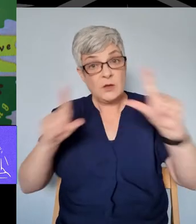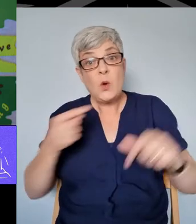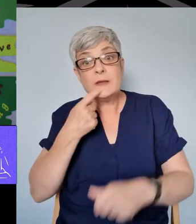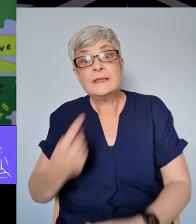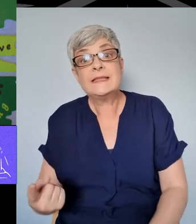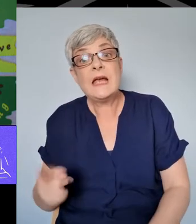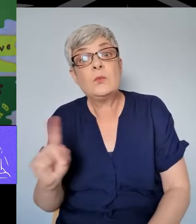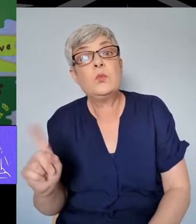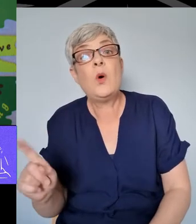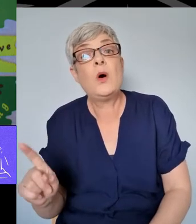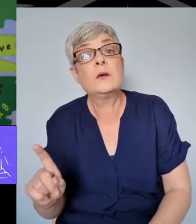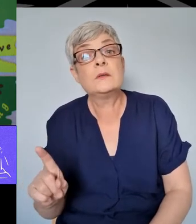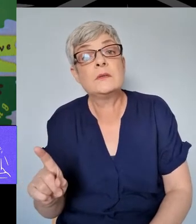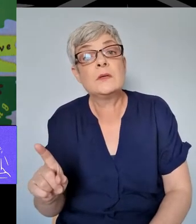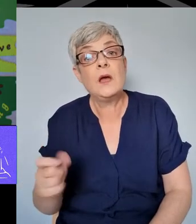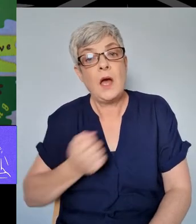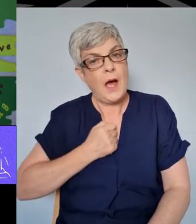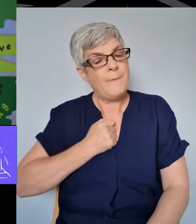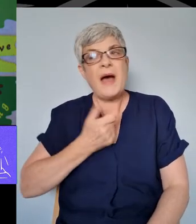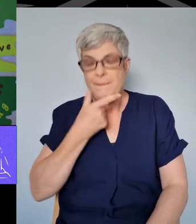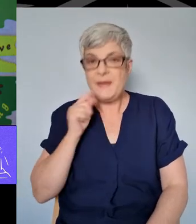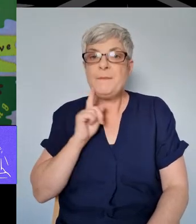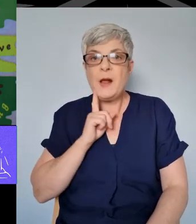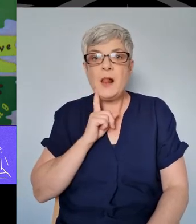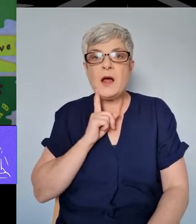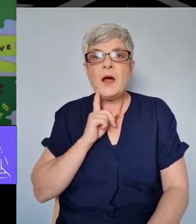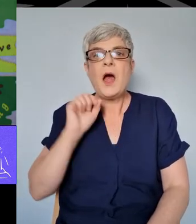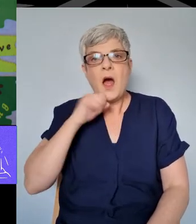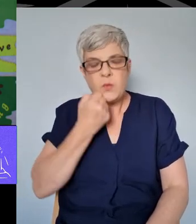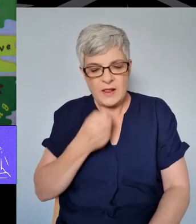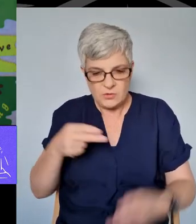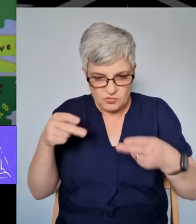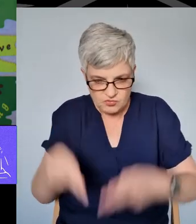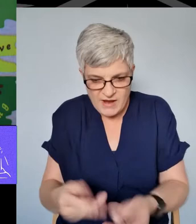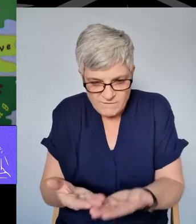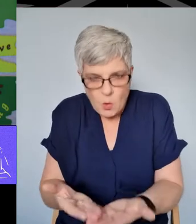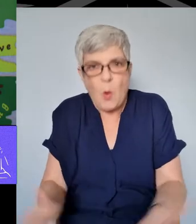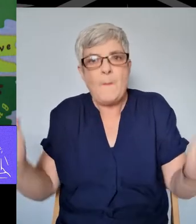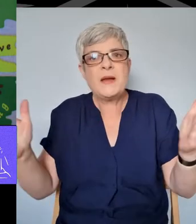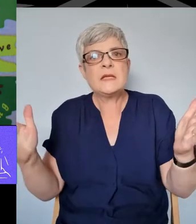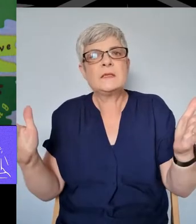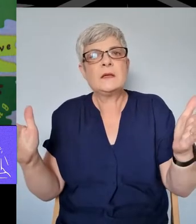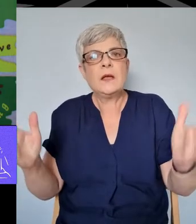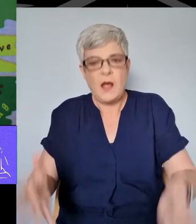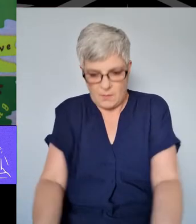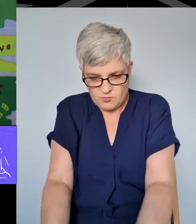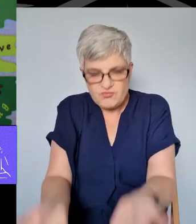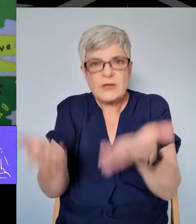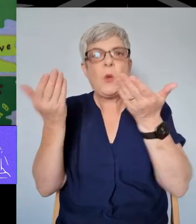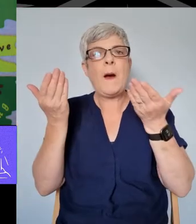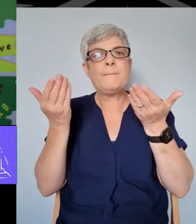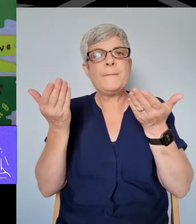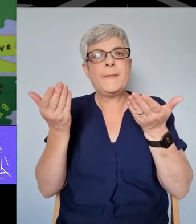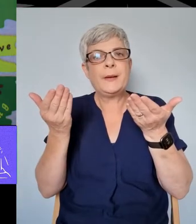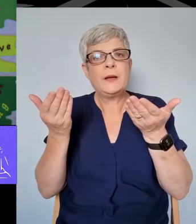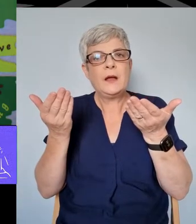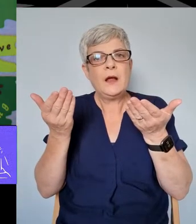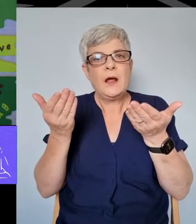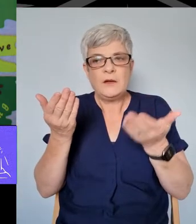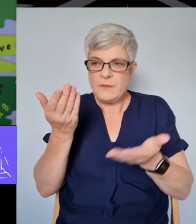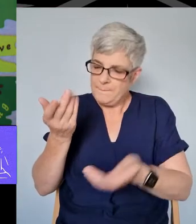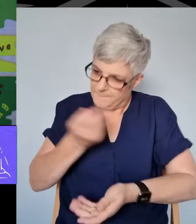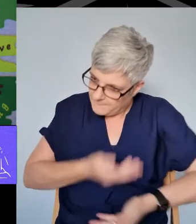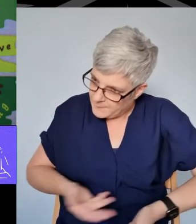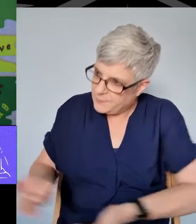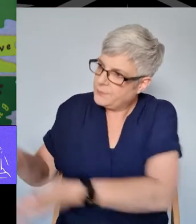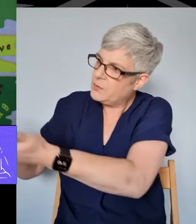says. My people, I'm going to open your graves and bring you up from them. I will bring you back to the land